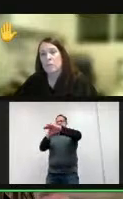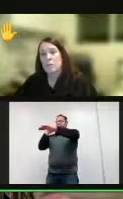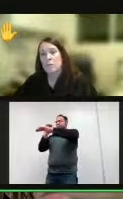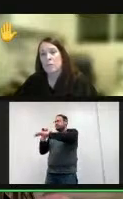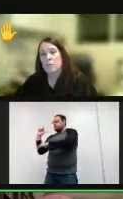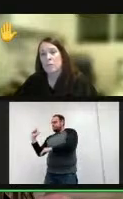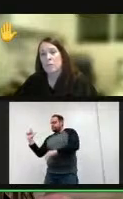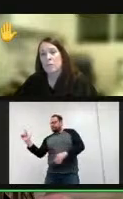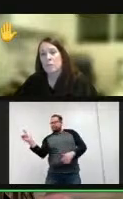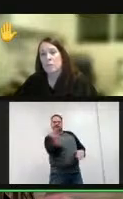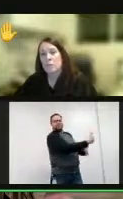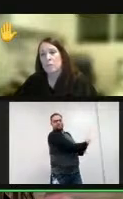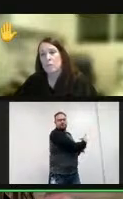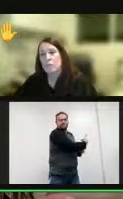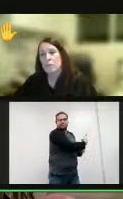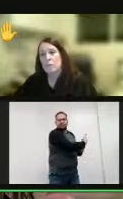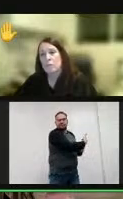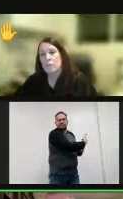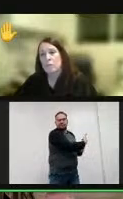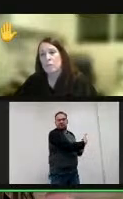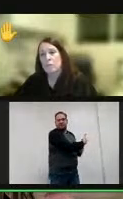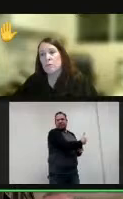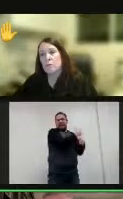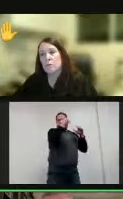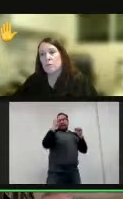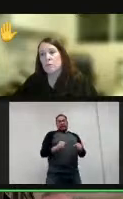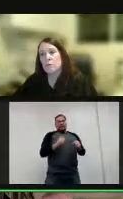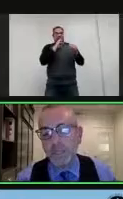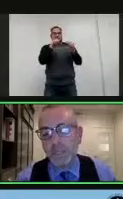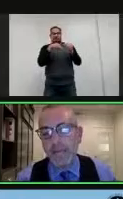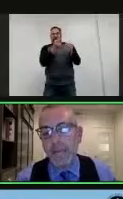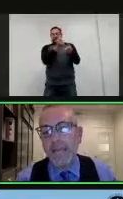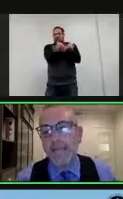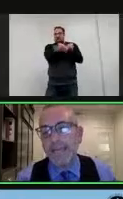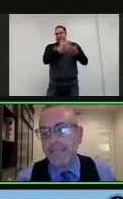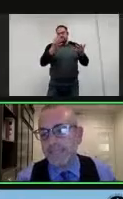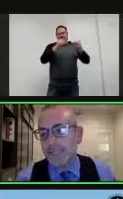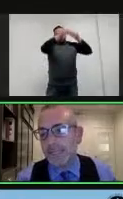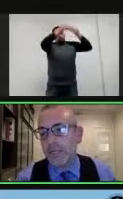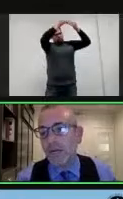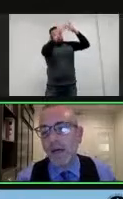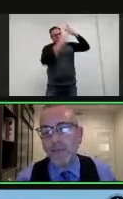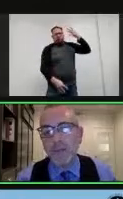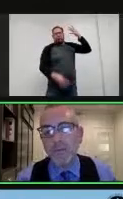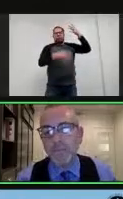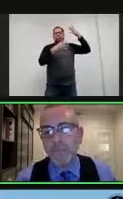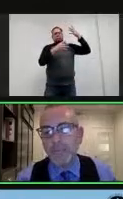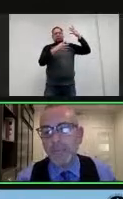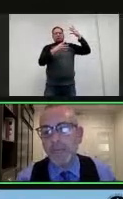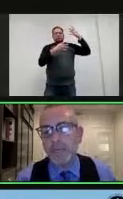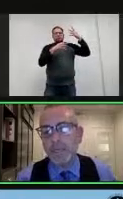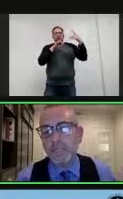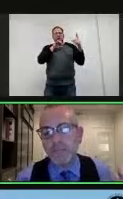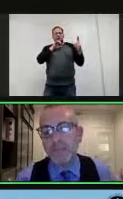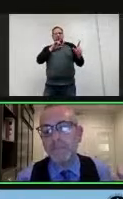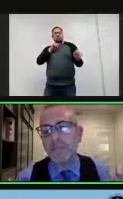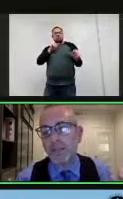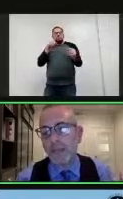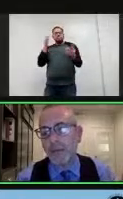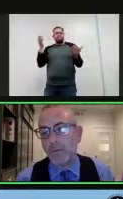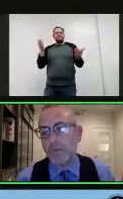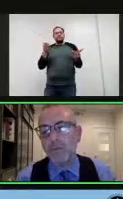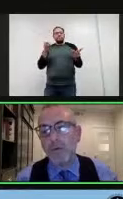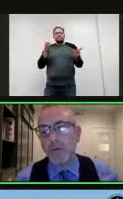member could surface any particular item that they wanted. And ideally the comment will be specific